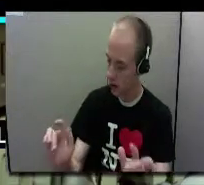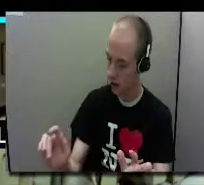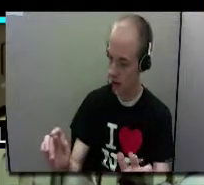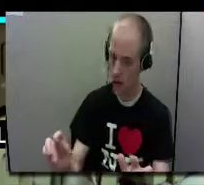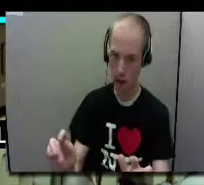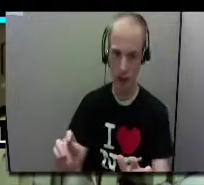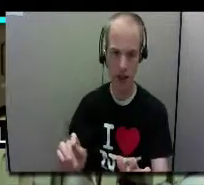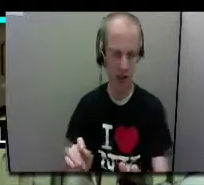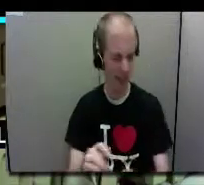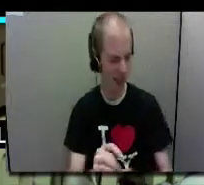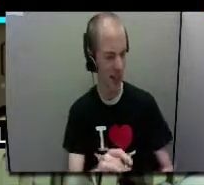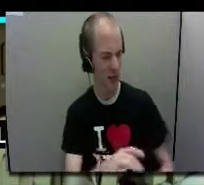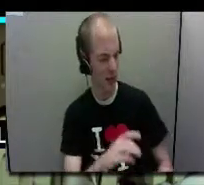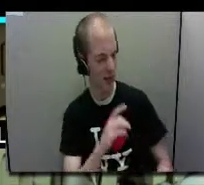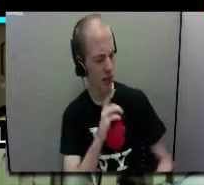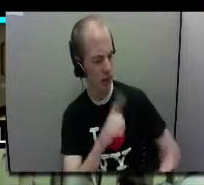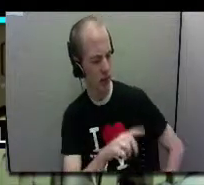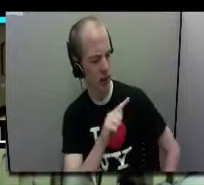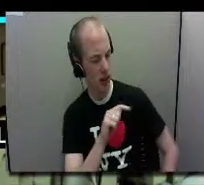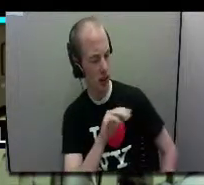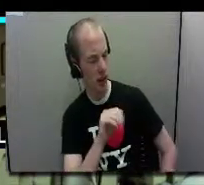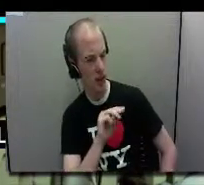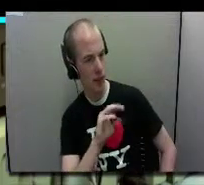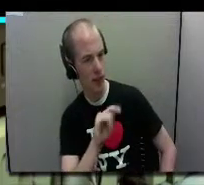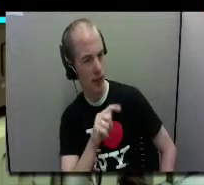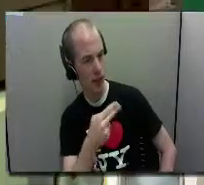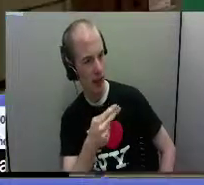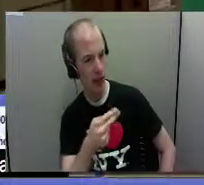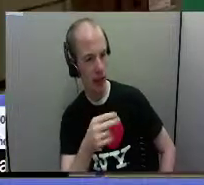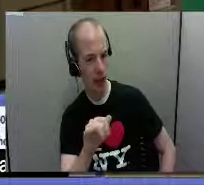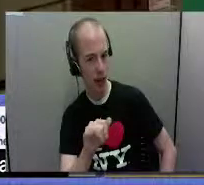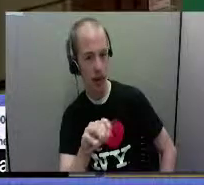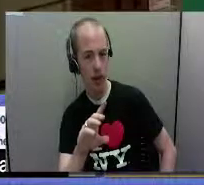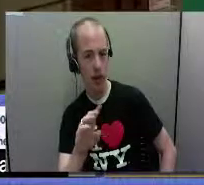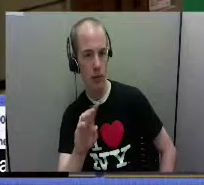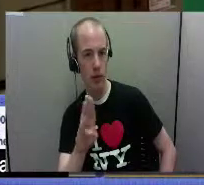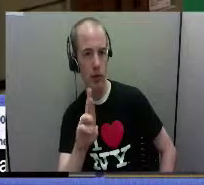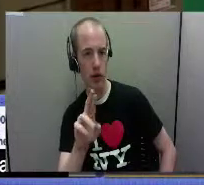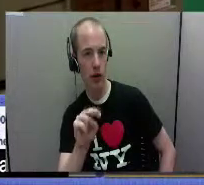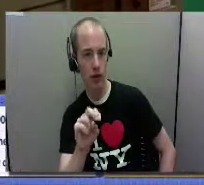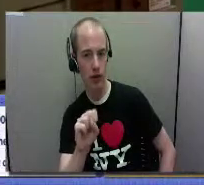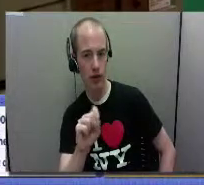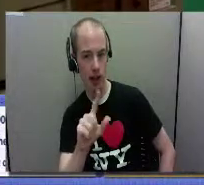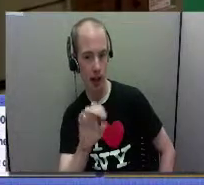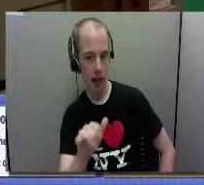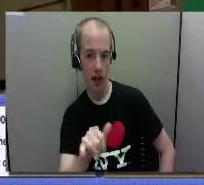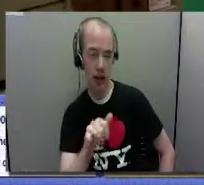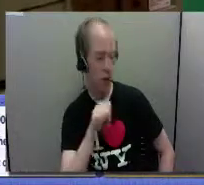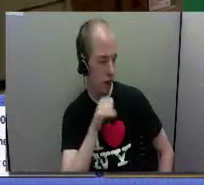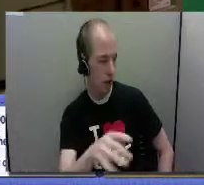What? Pretty sure Timothy Berners-Lee didn't create it yet. There was no internet back then.